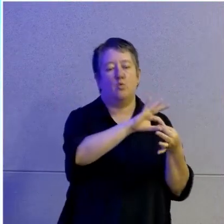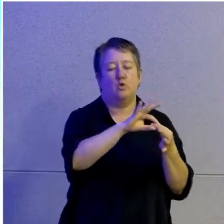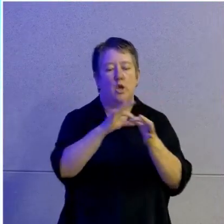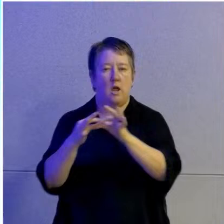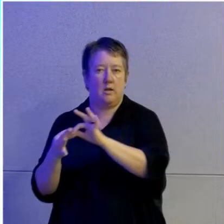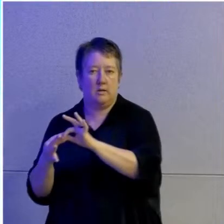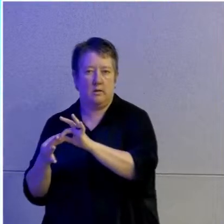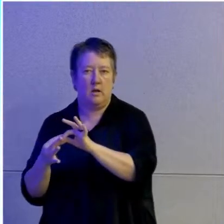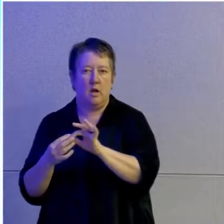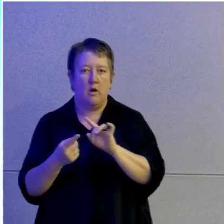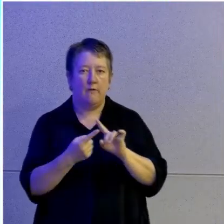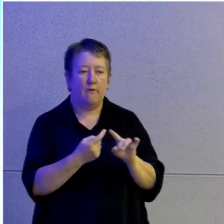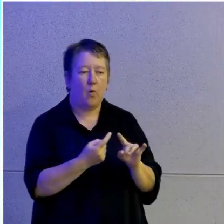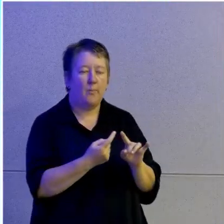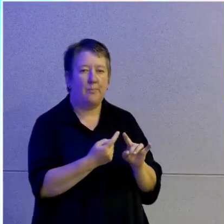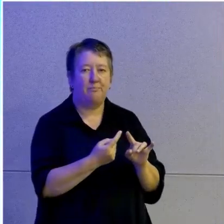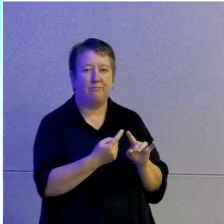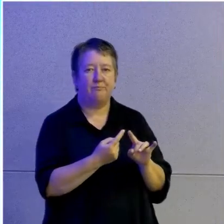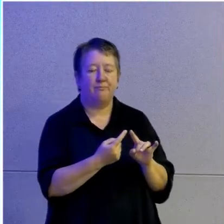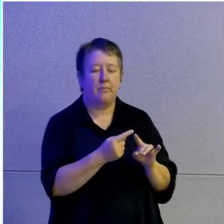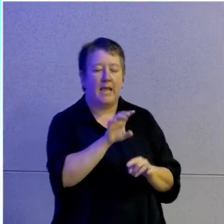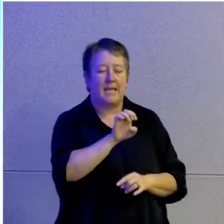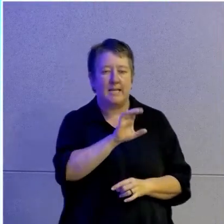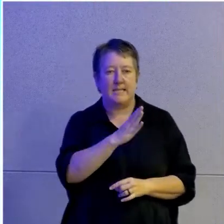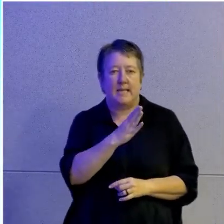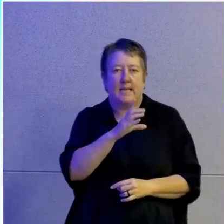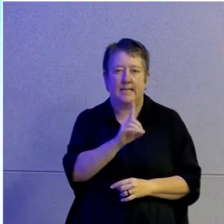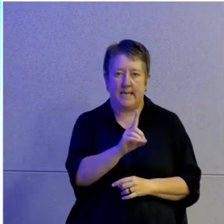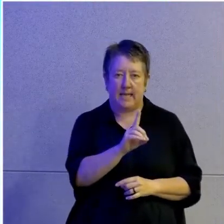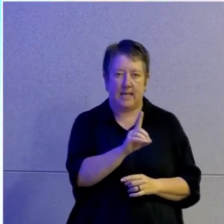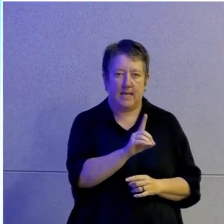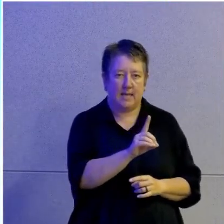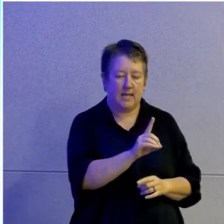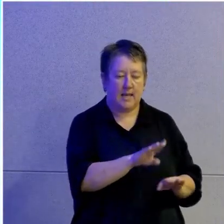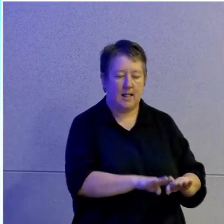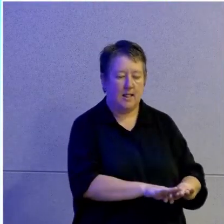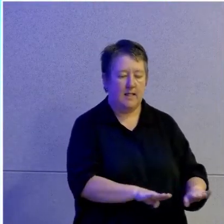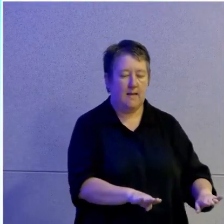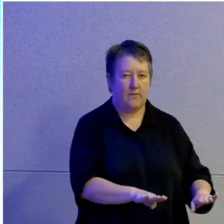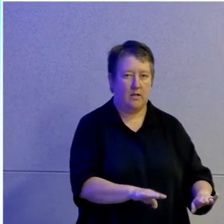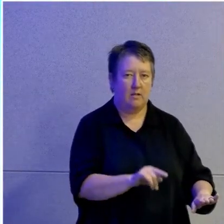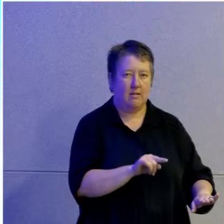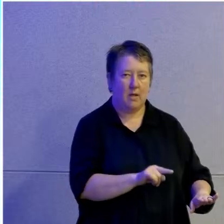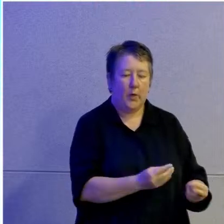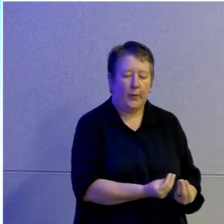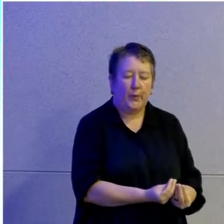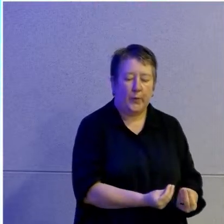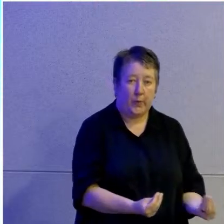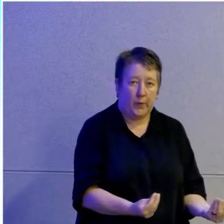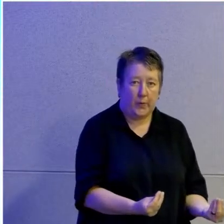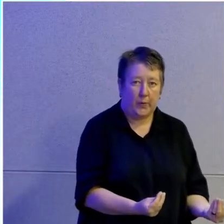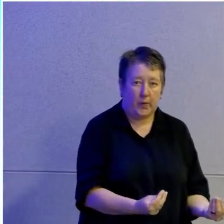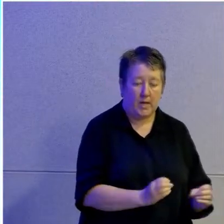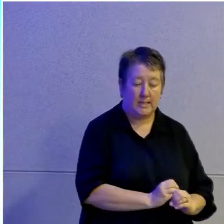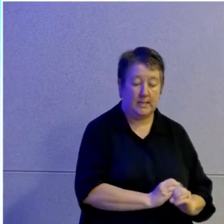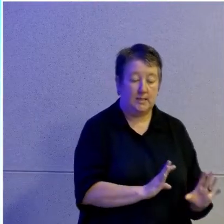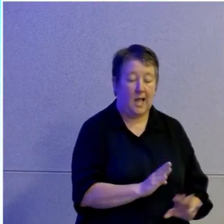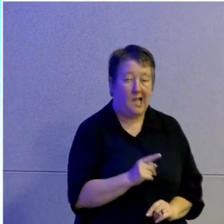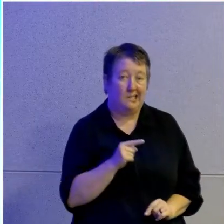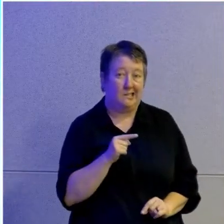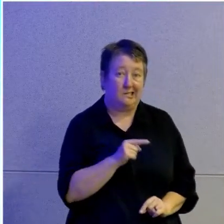the initial stages, from the ECD level up to the levels of